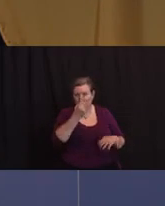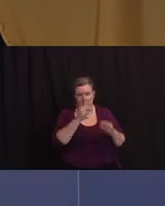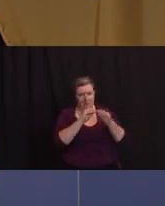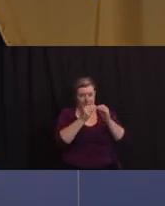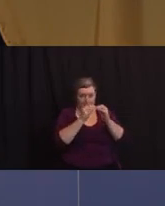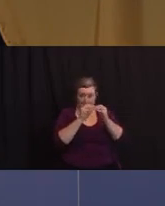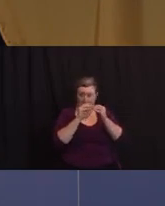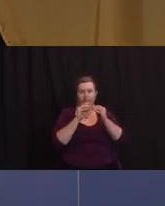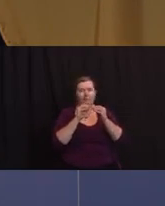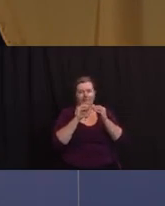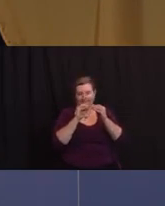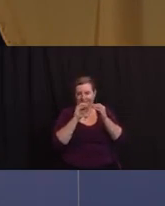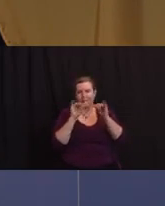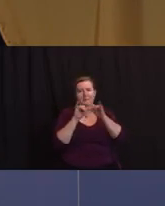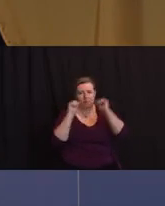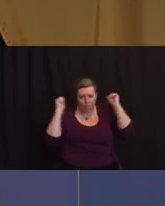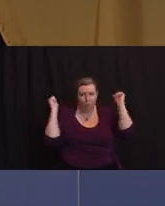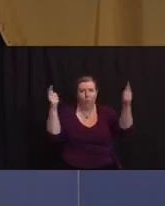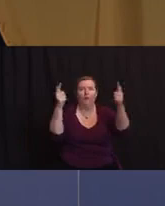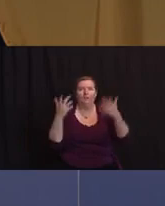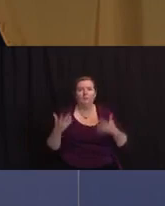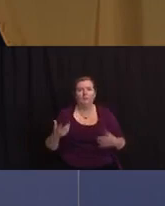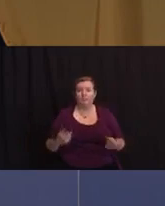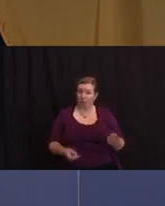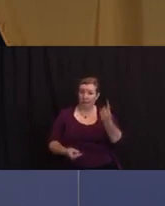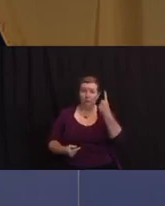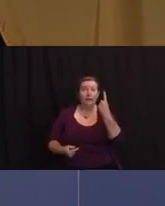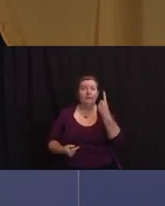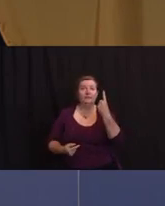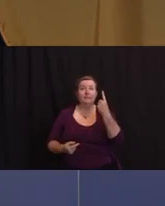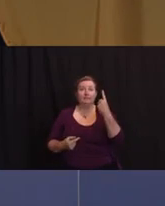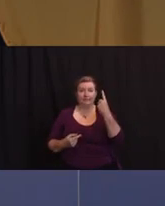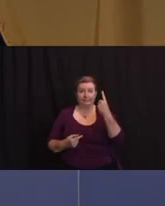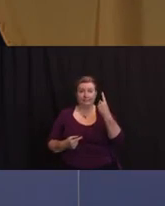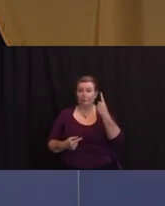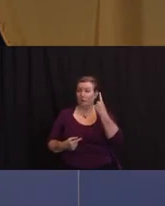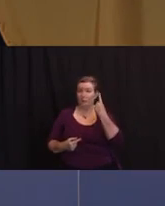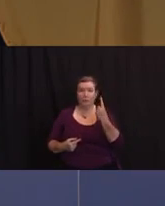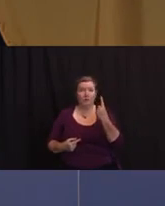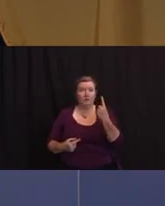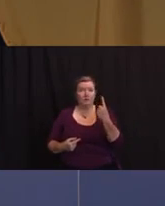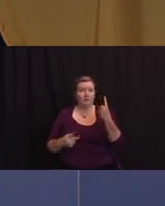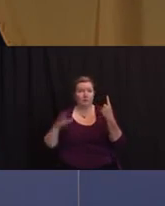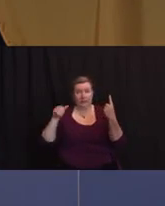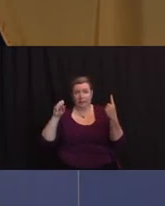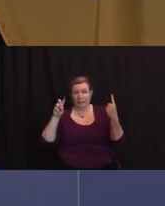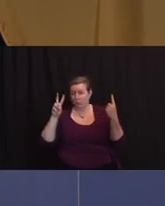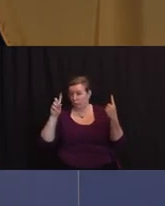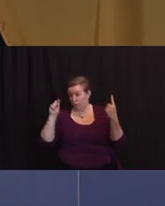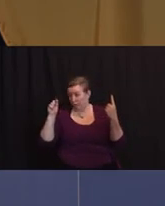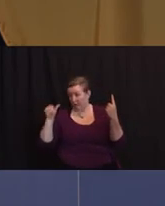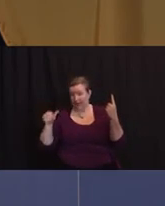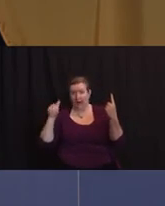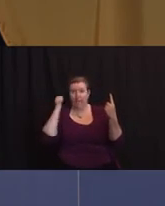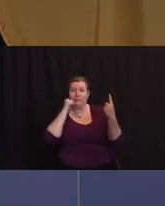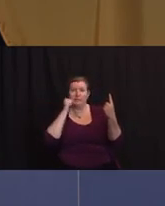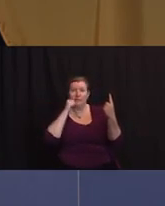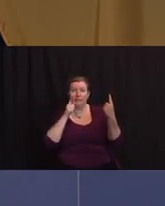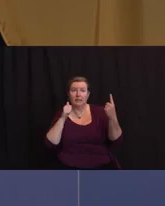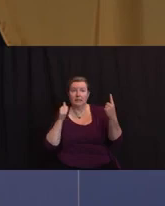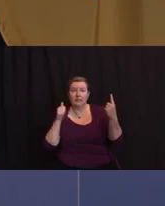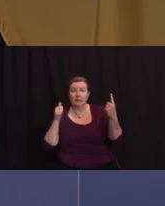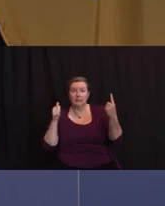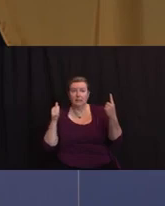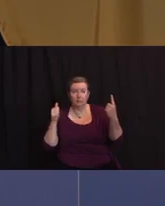the RT was 1, well, it could be 1 and the cases could be 20,000 every day, and so long as the cases aren't going down or up, the RT will stay